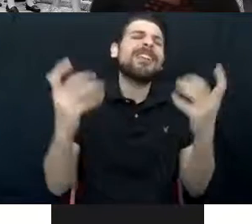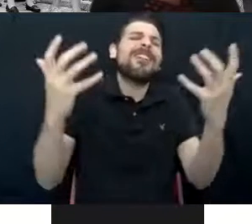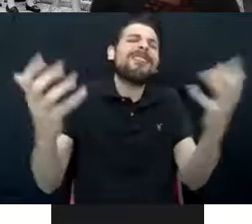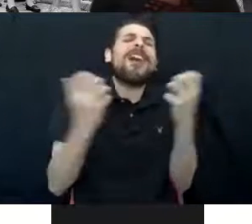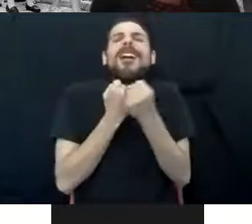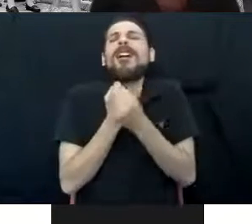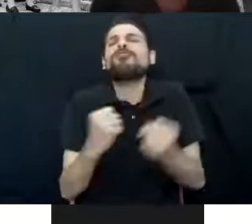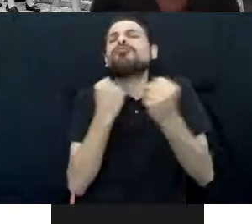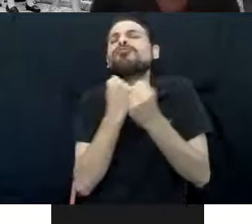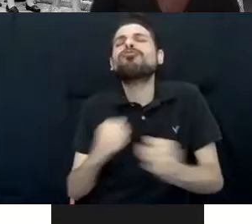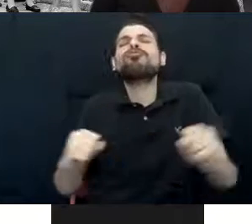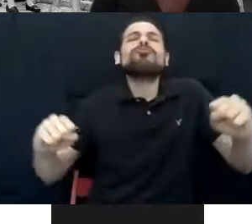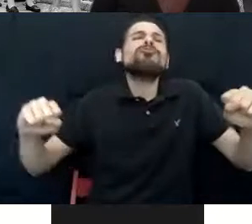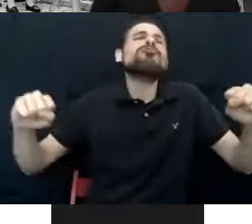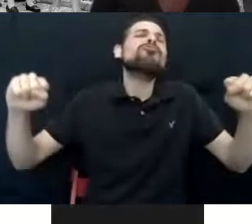freedom,